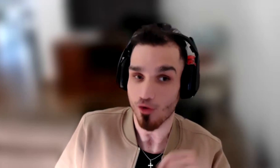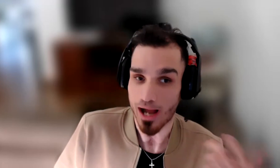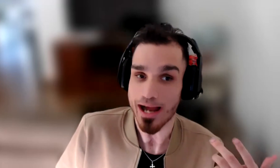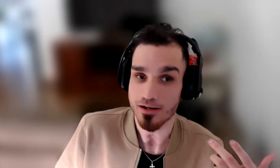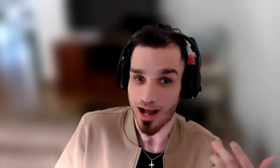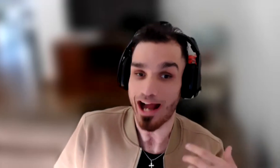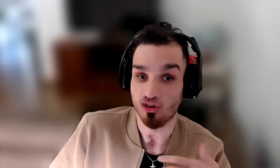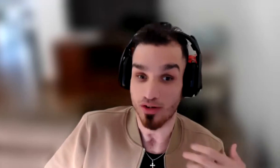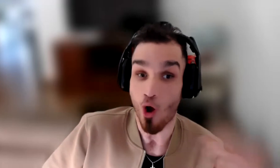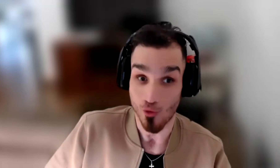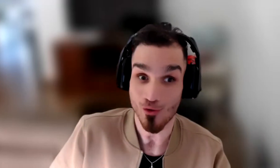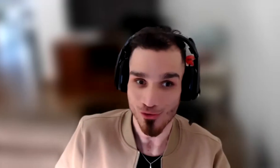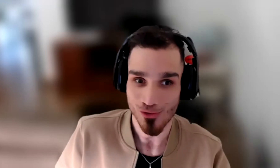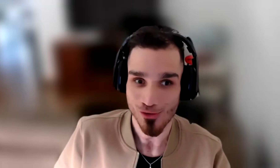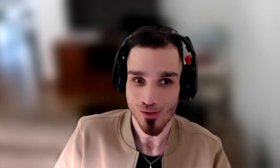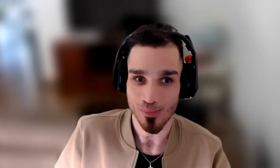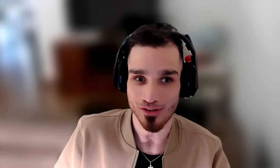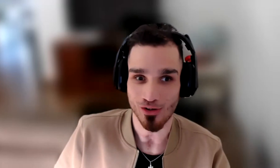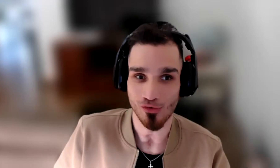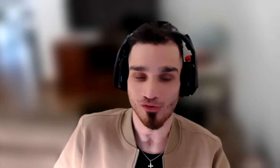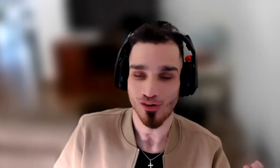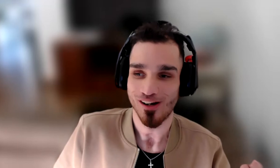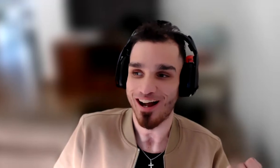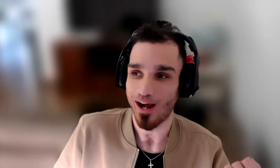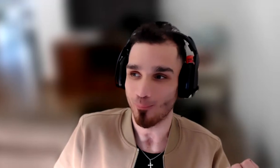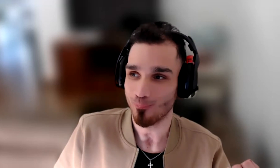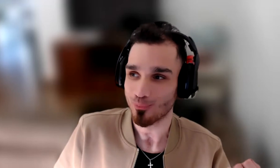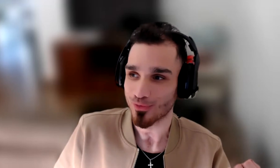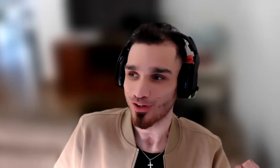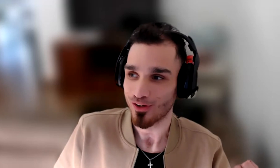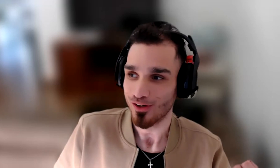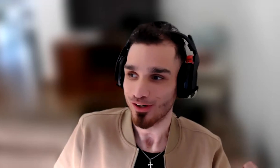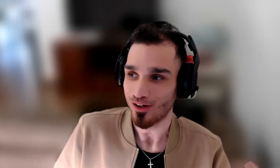It's okay to actually own it, because